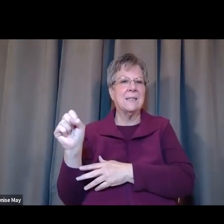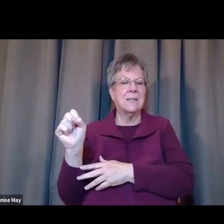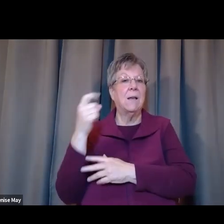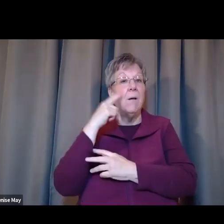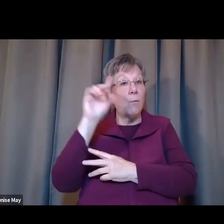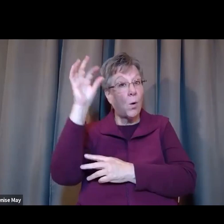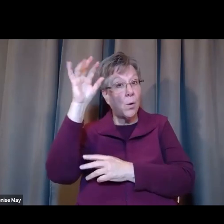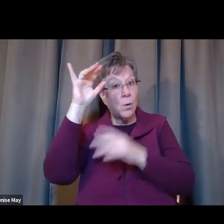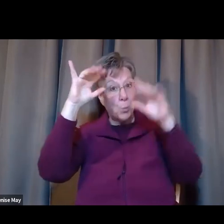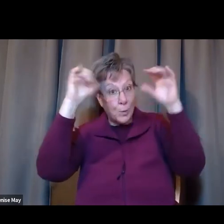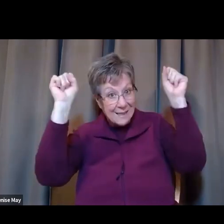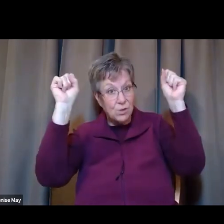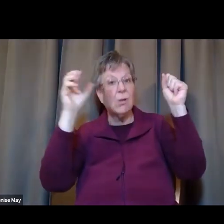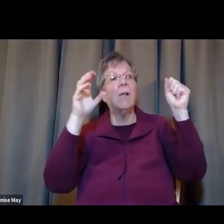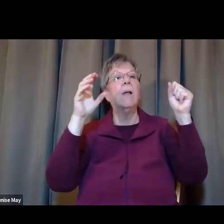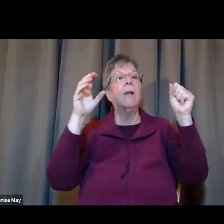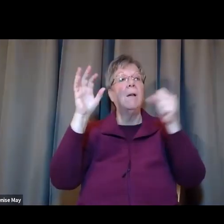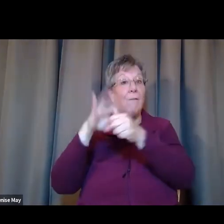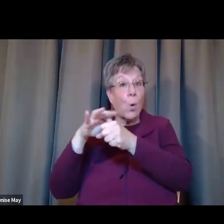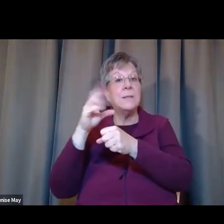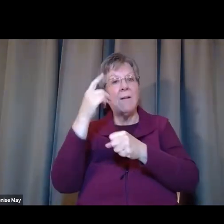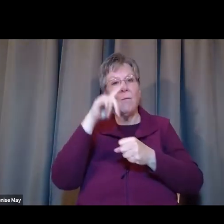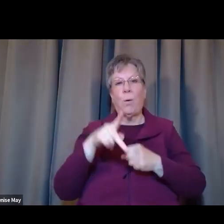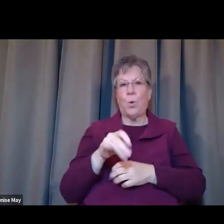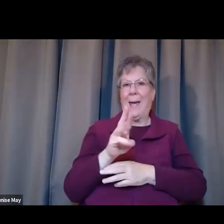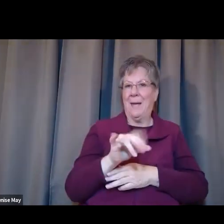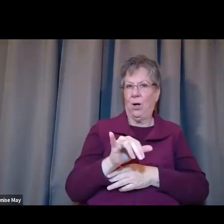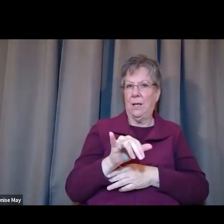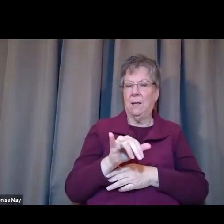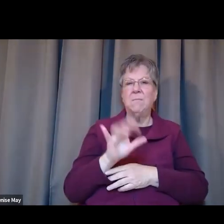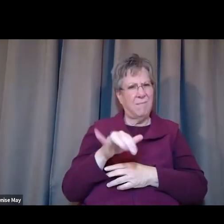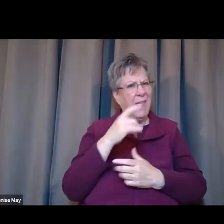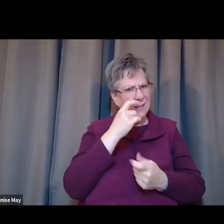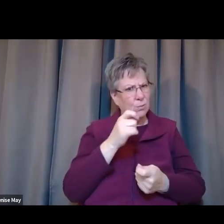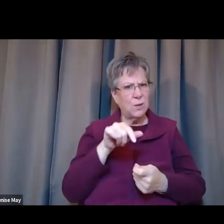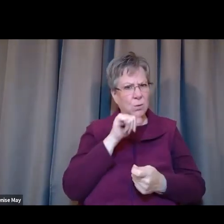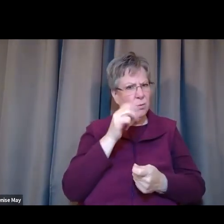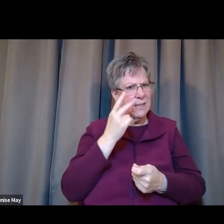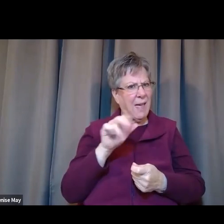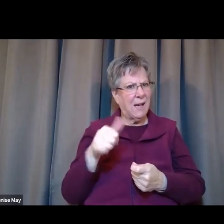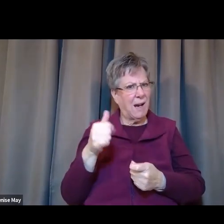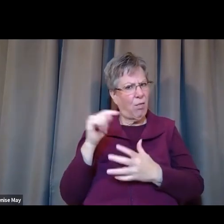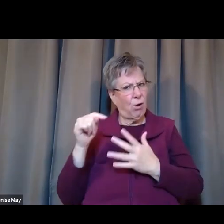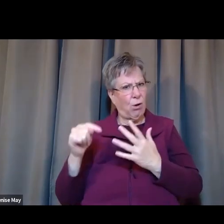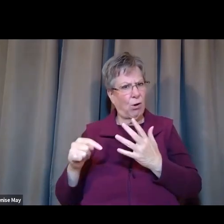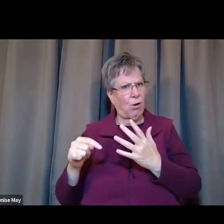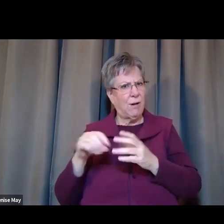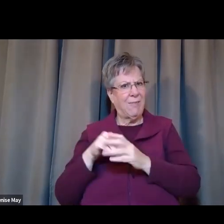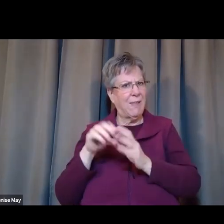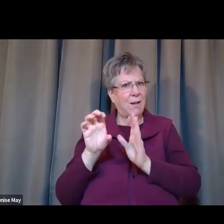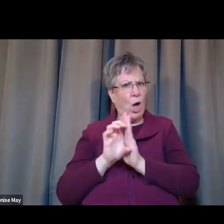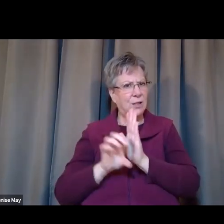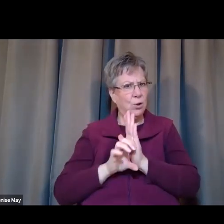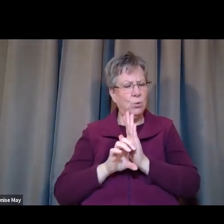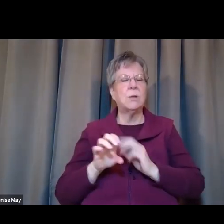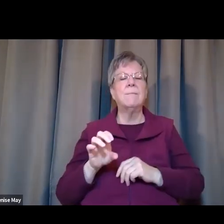but also for primaries, which is sort of an interesting quirk that you don't see elsewhere in the Constitution or in amendments to the Constitution. Then you've